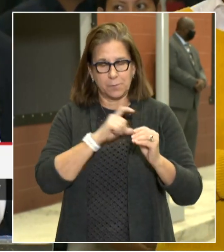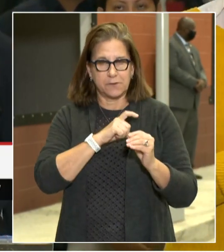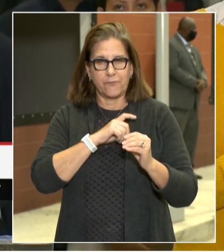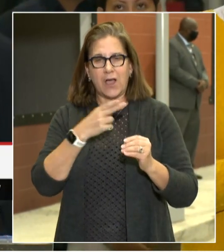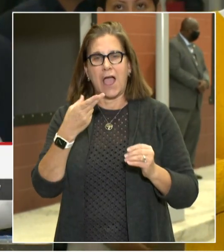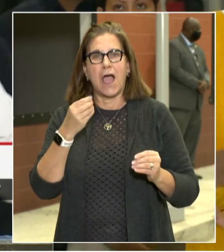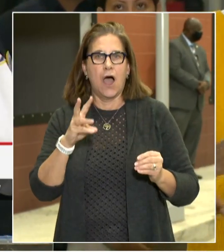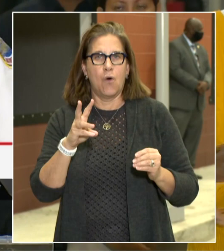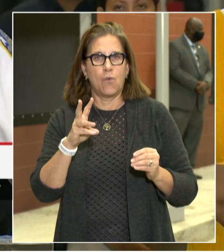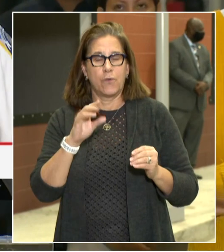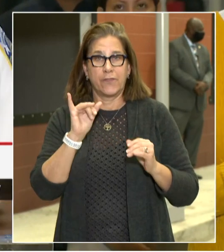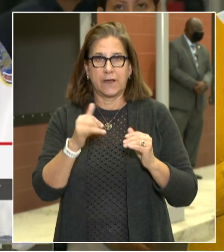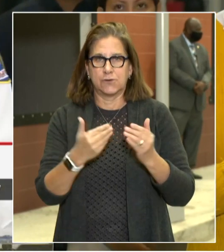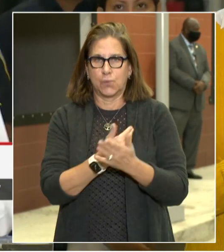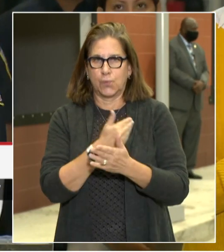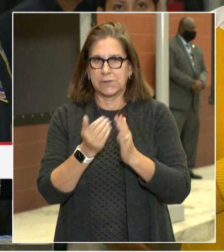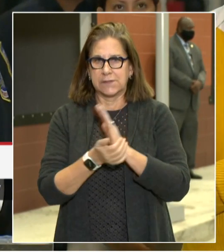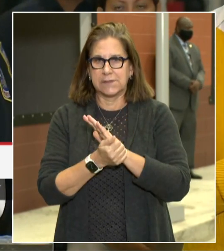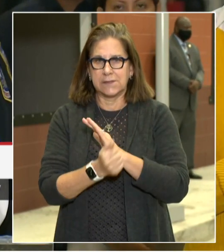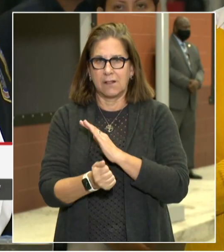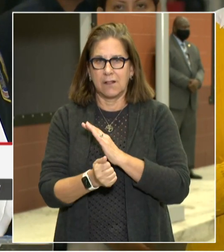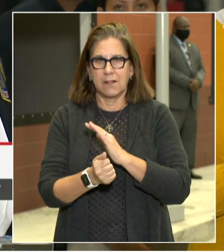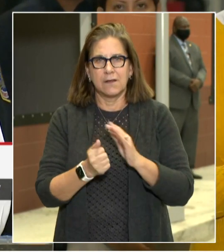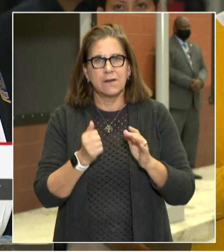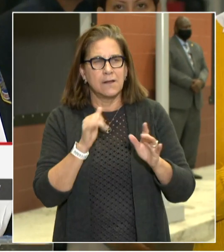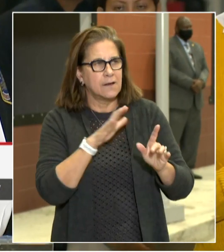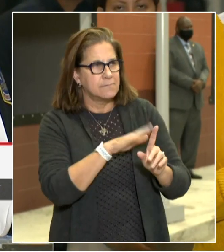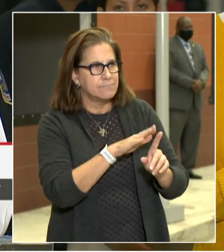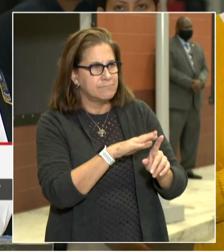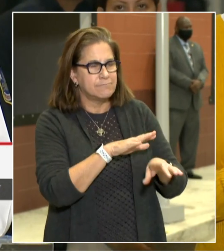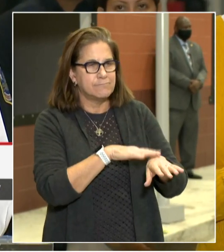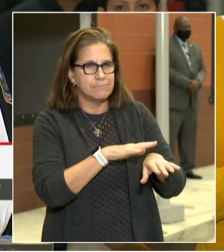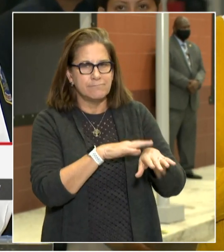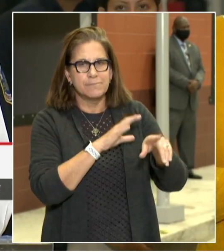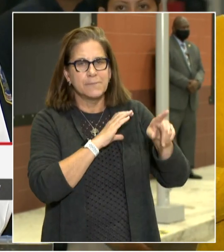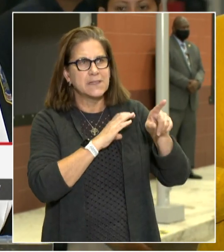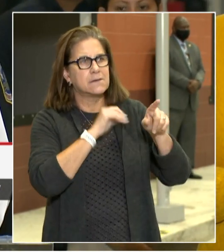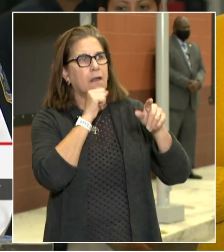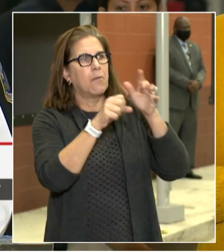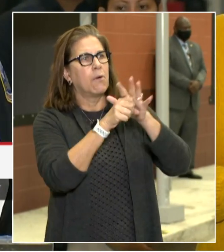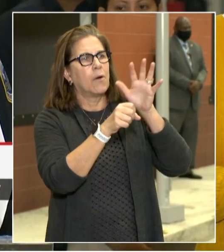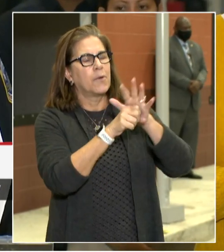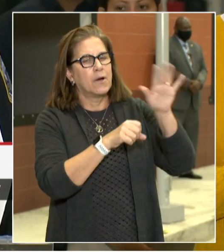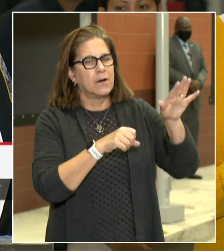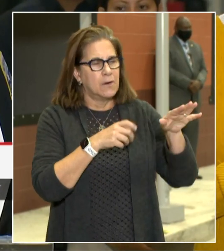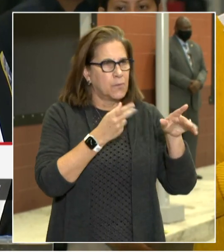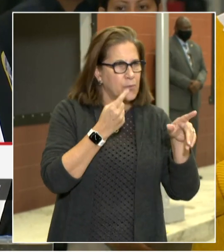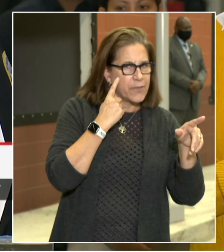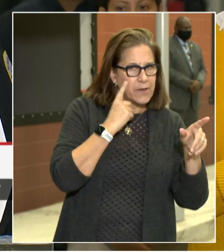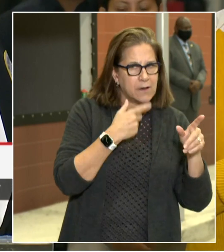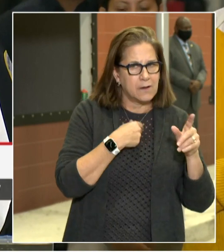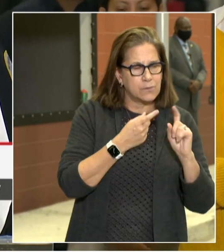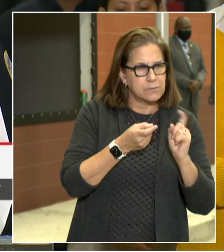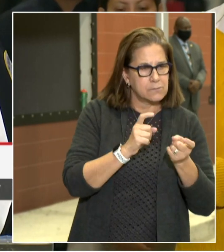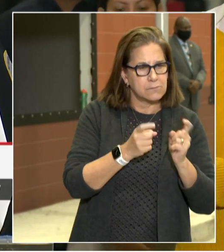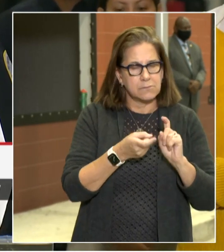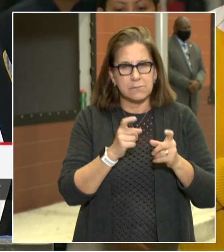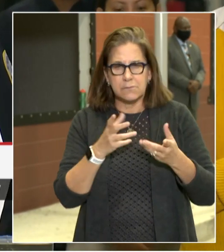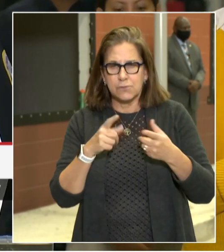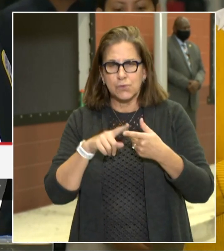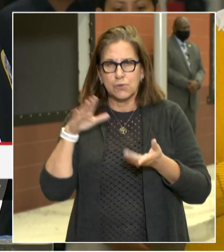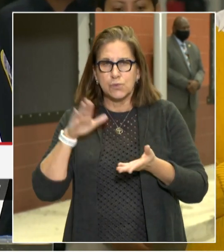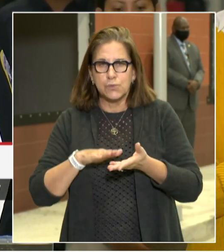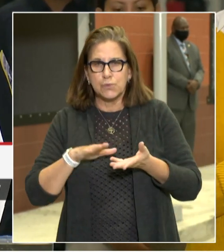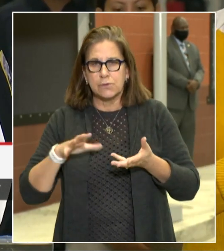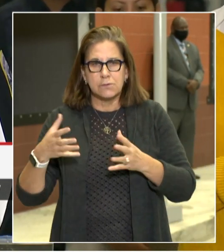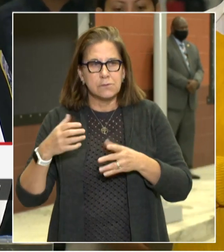from, hey, knock that off. And again, I should add that because we have a successful intervention, it doesn't mean that the person will not